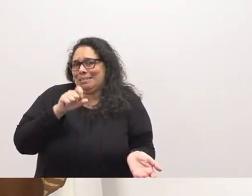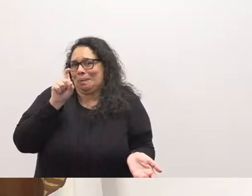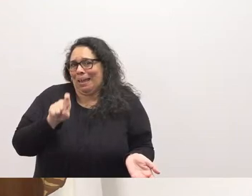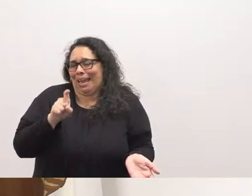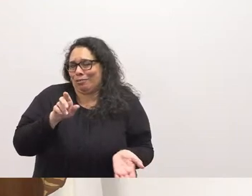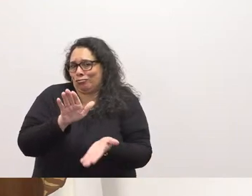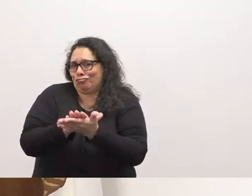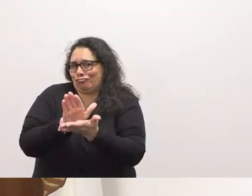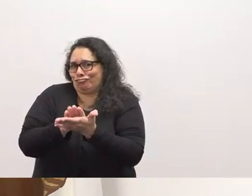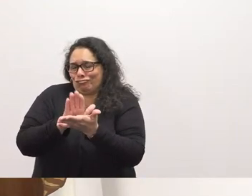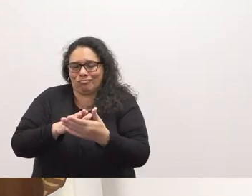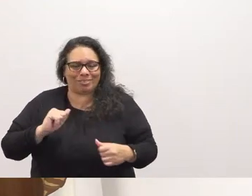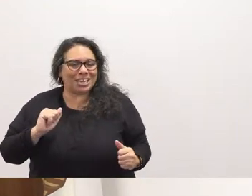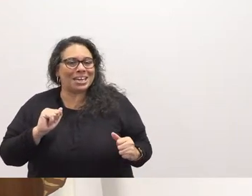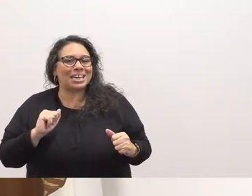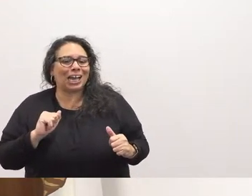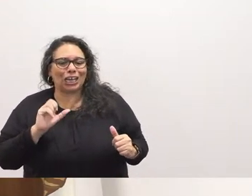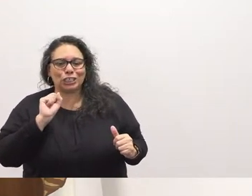So I'm going to...